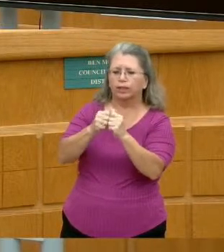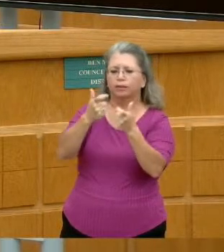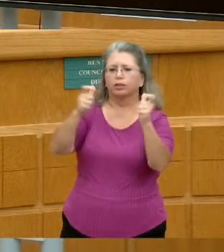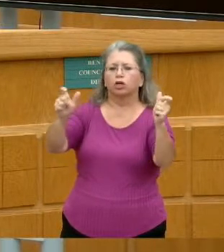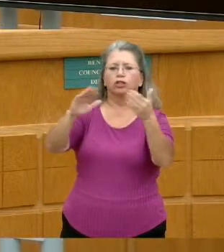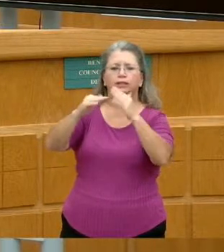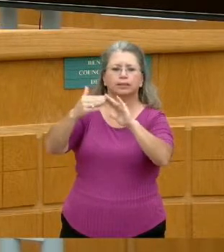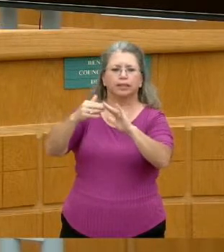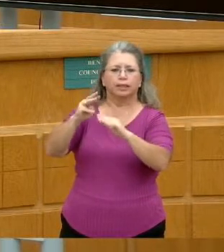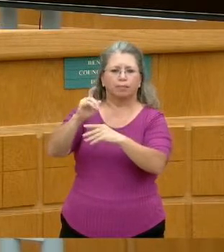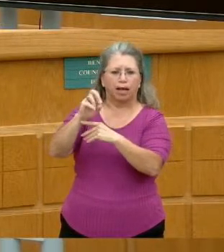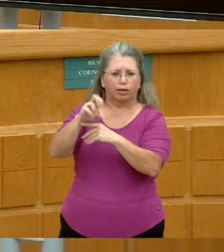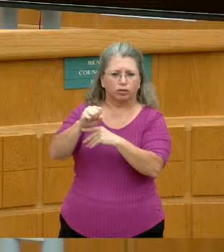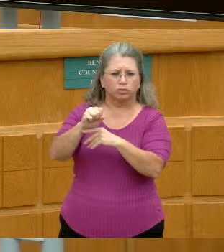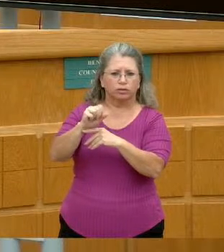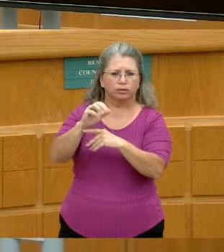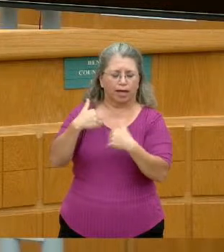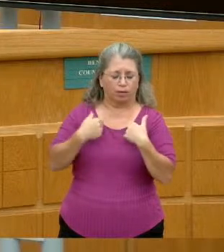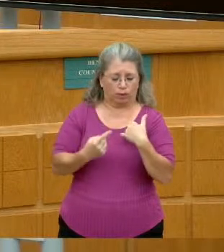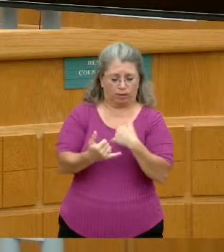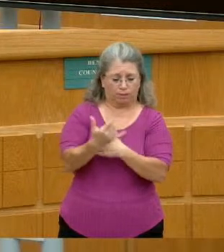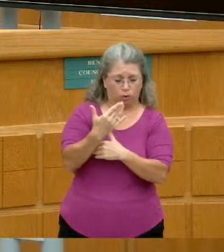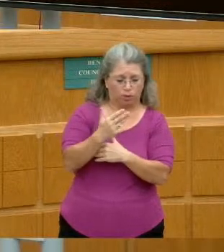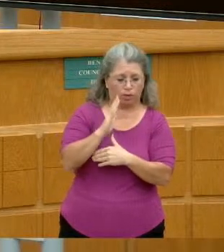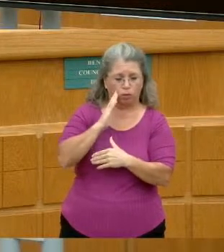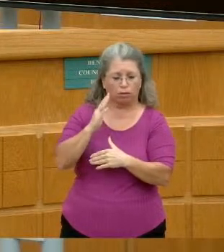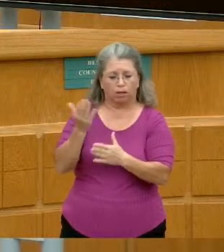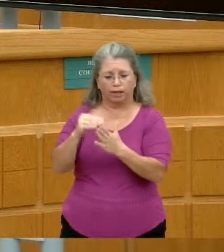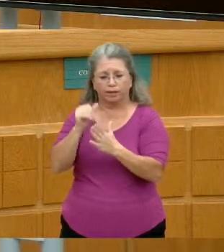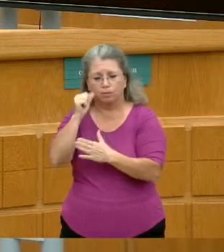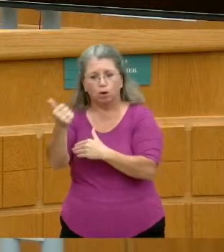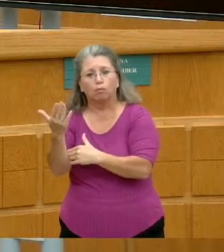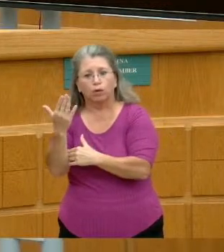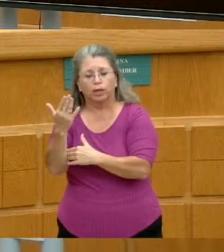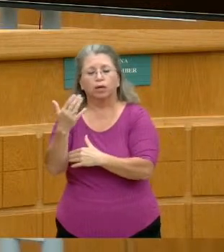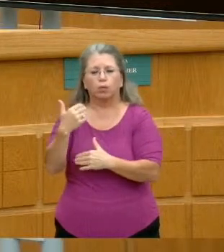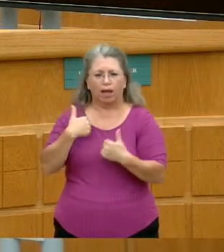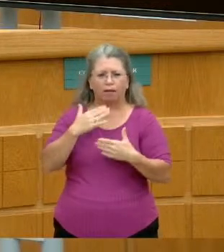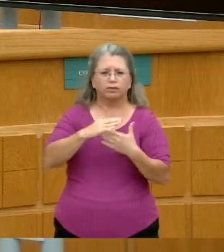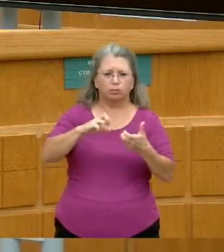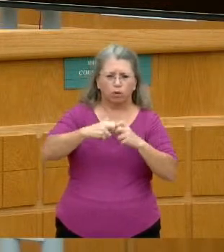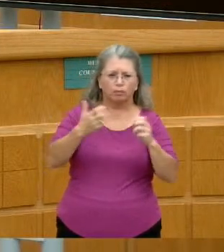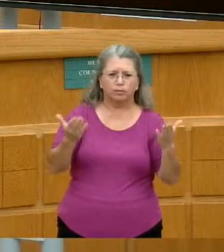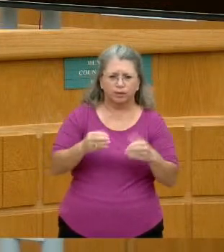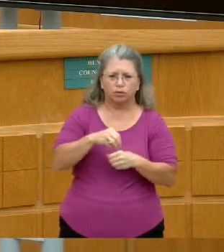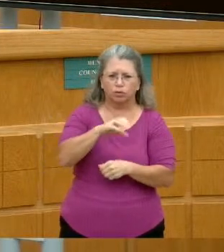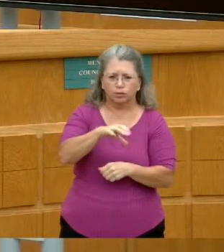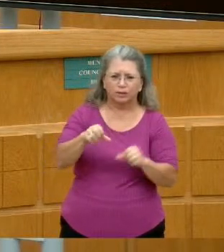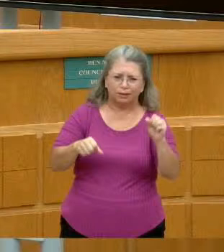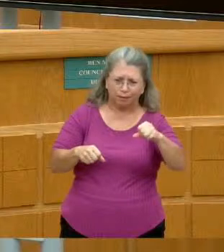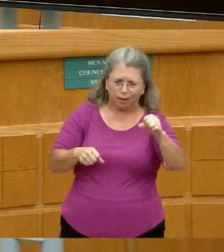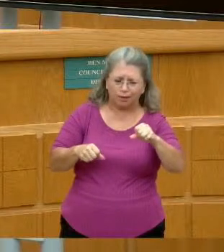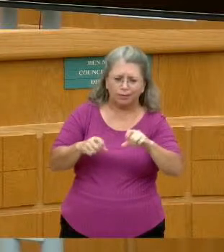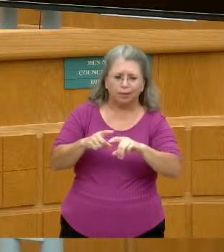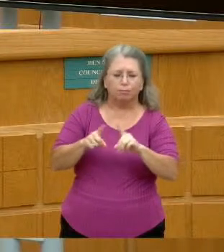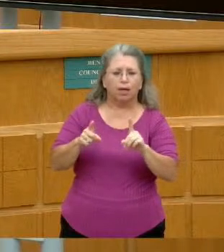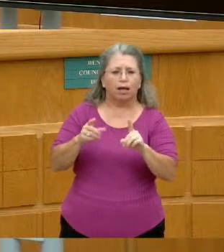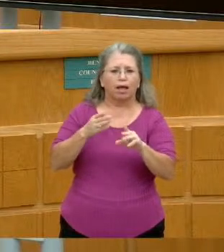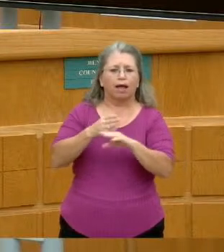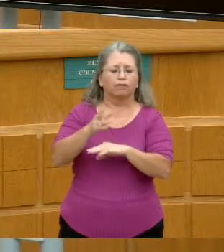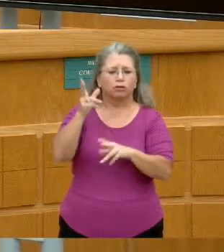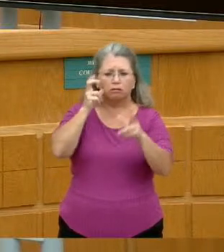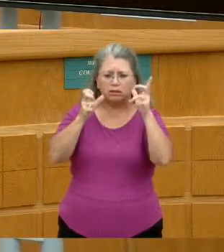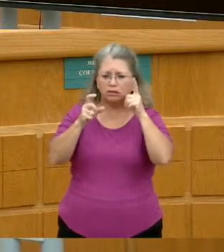morning. And we've got issues in Corpus Christi, but I can tell you, after listening to the mayors from